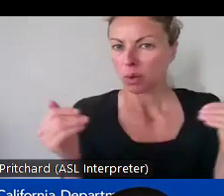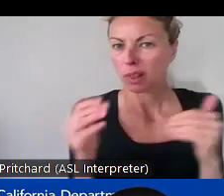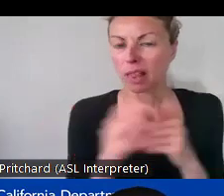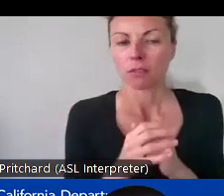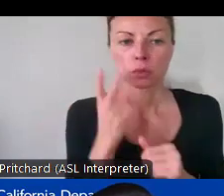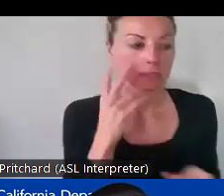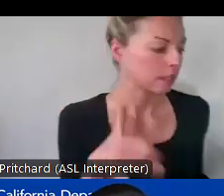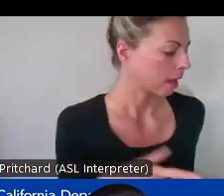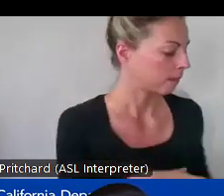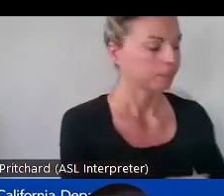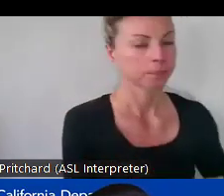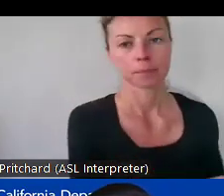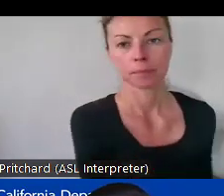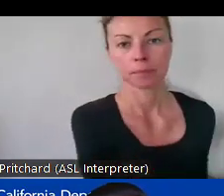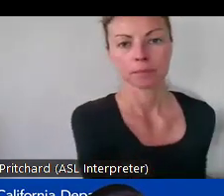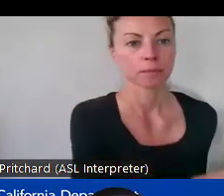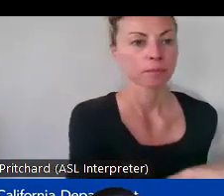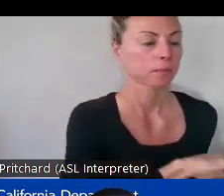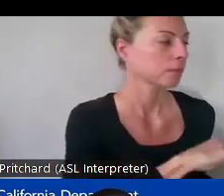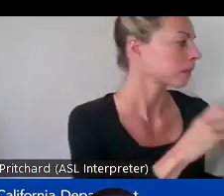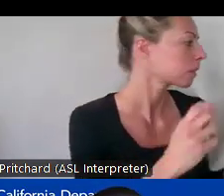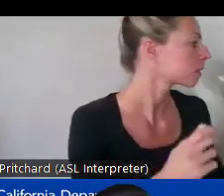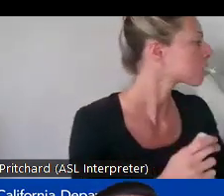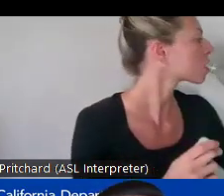of that. In terms of healthcare services, culturally